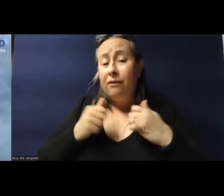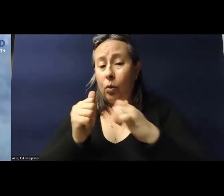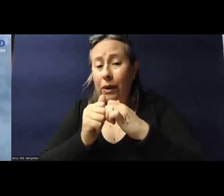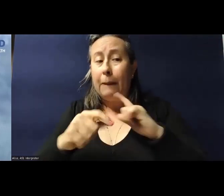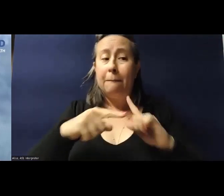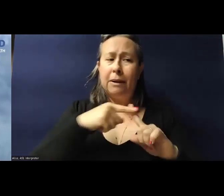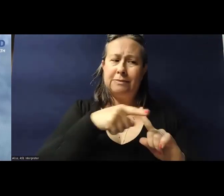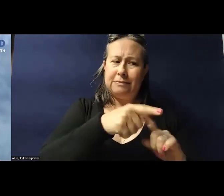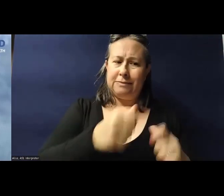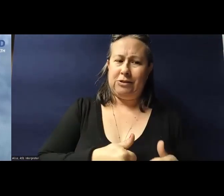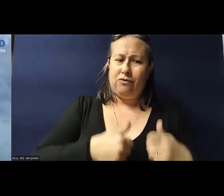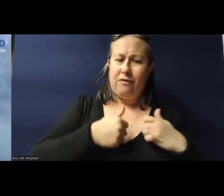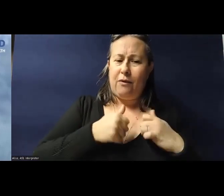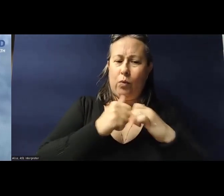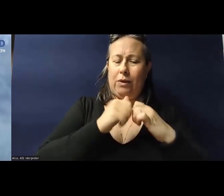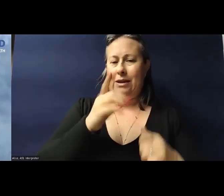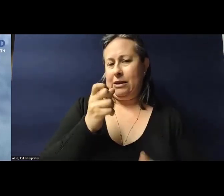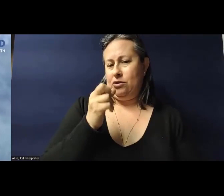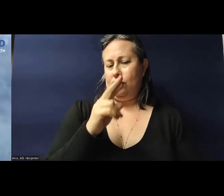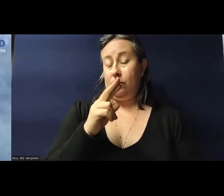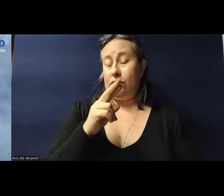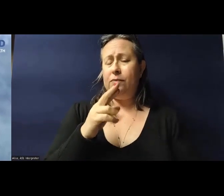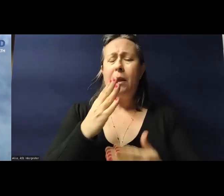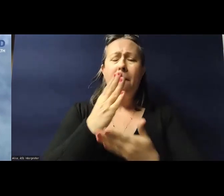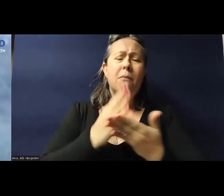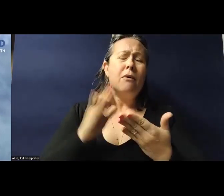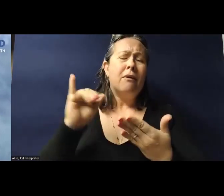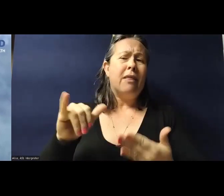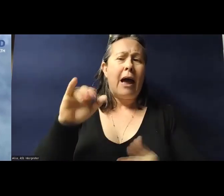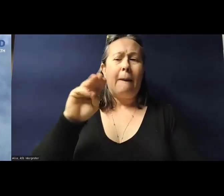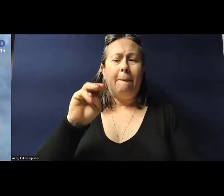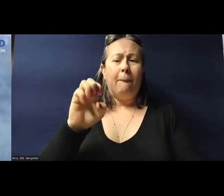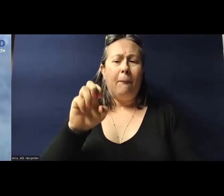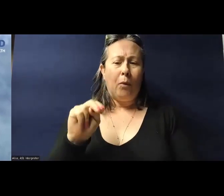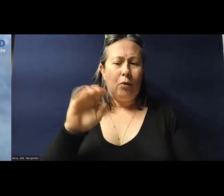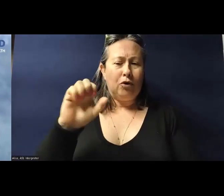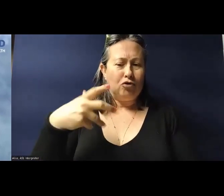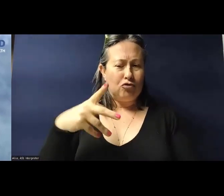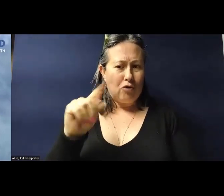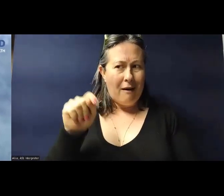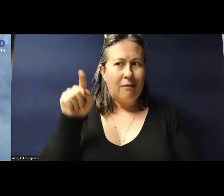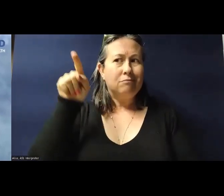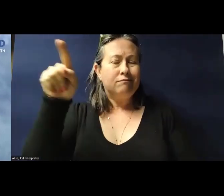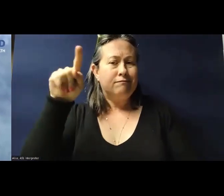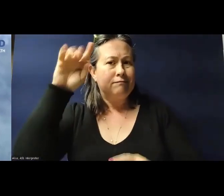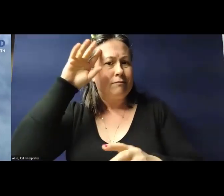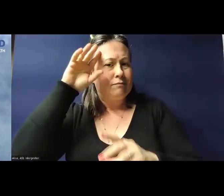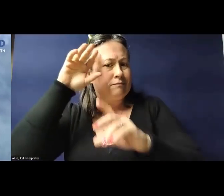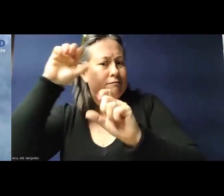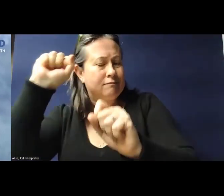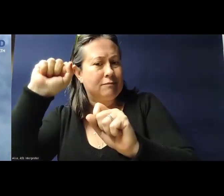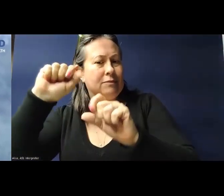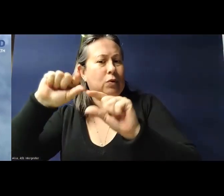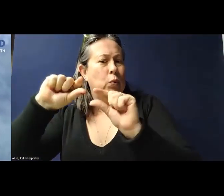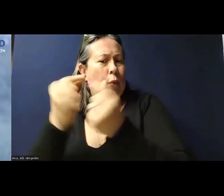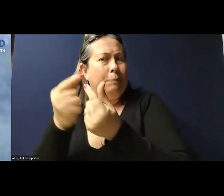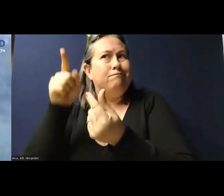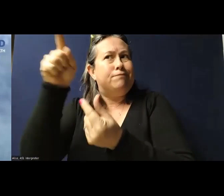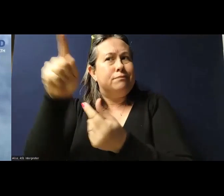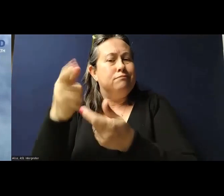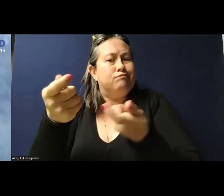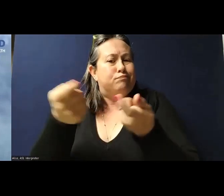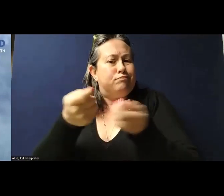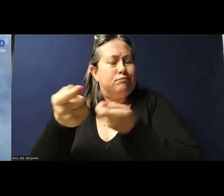cancer. As part of the Moonshot, the White House convenes the Cancer Cabinet regularly, including Secretary of Agriculture Bill